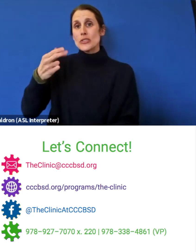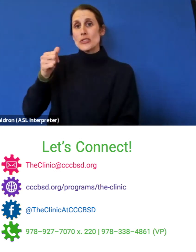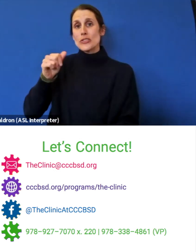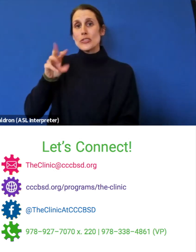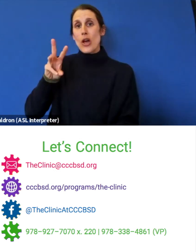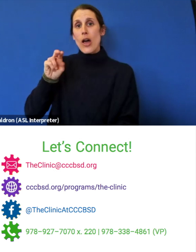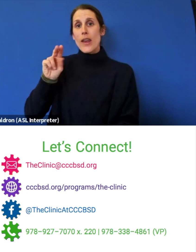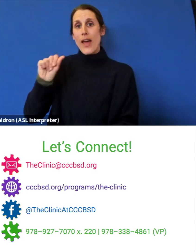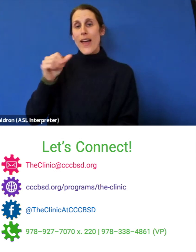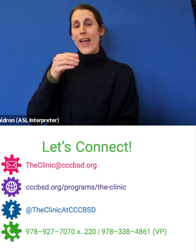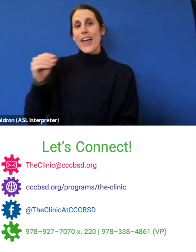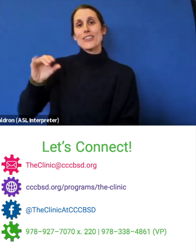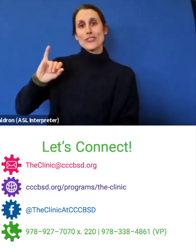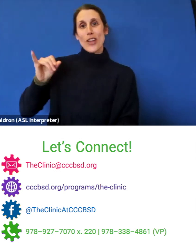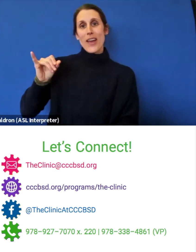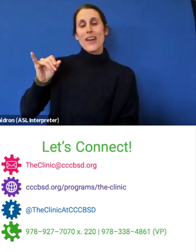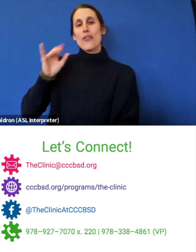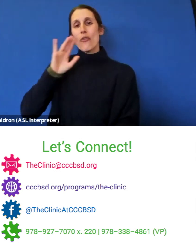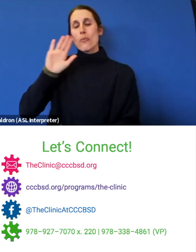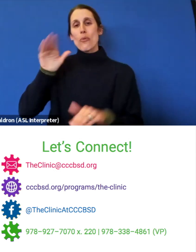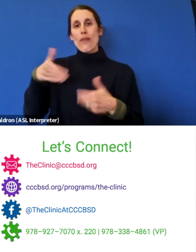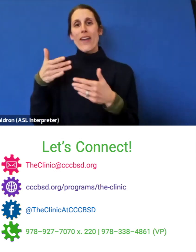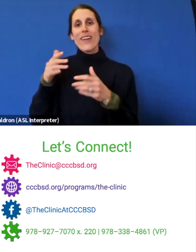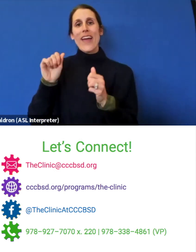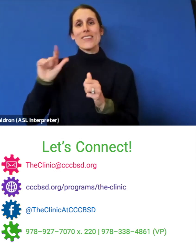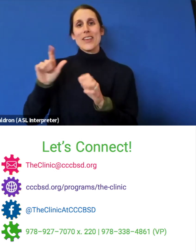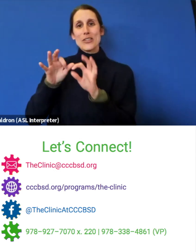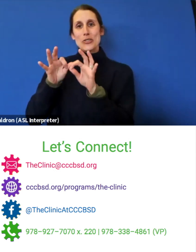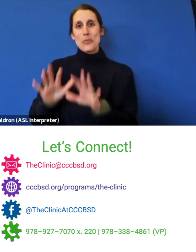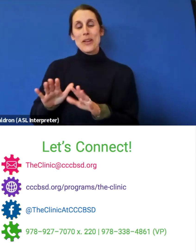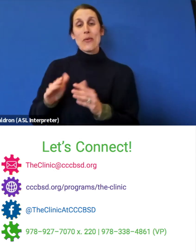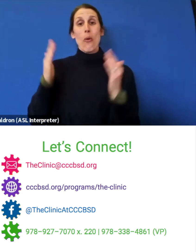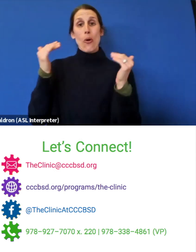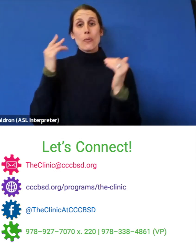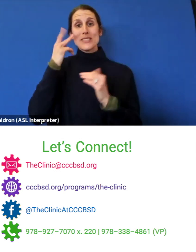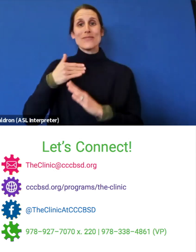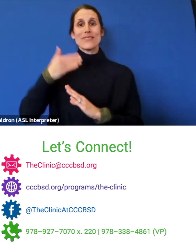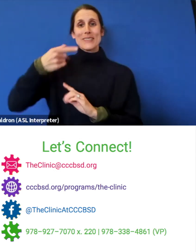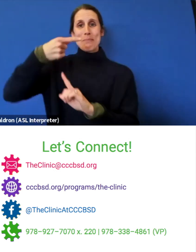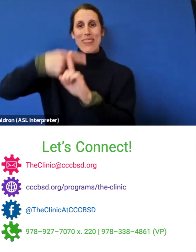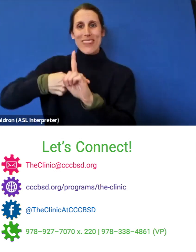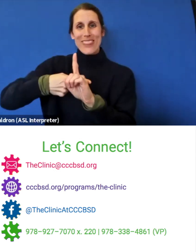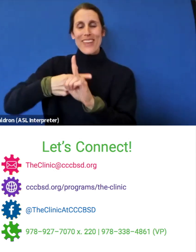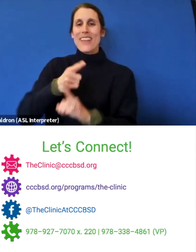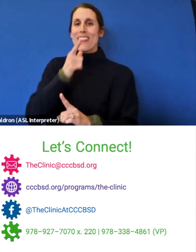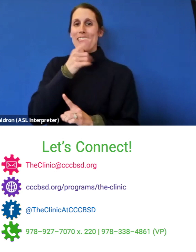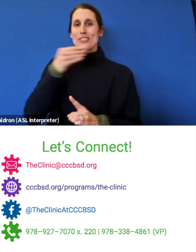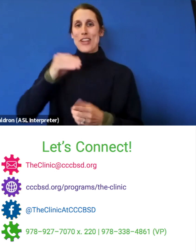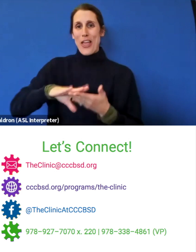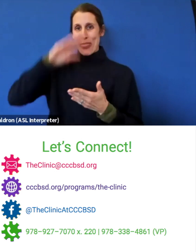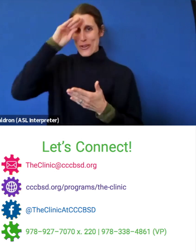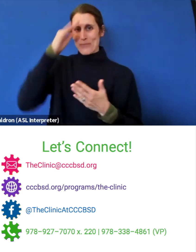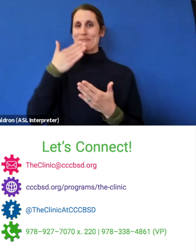access. And we hope to see you at our next Lunch and Learn next month. Thank you, everyone.